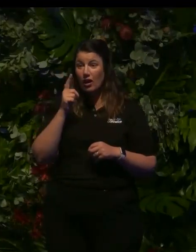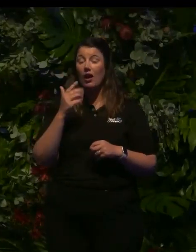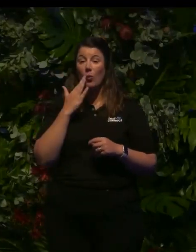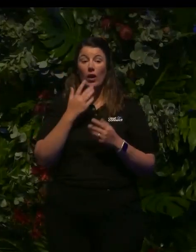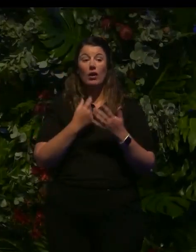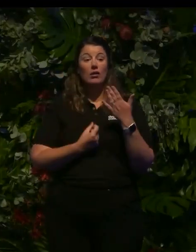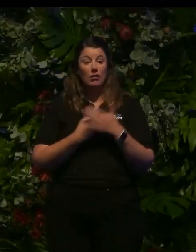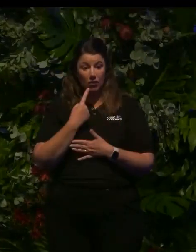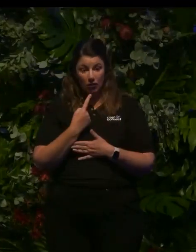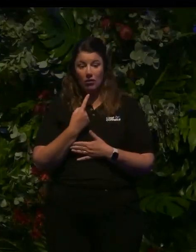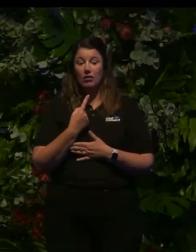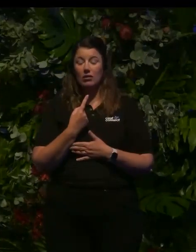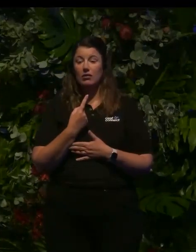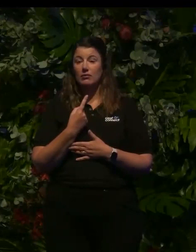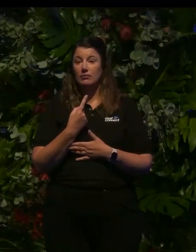came to